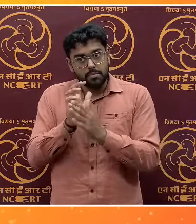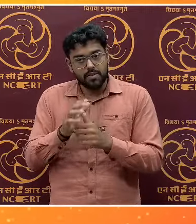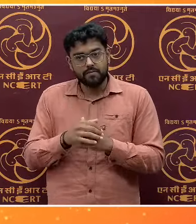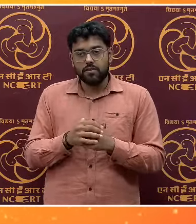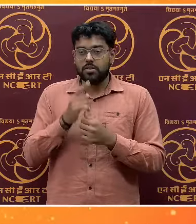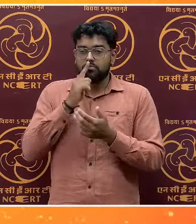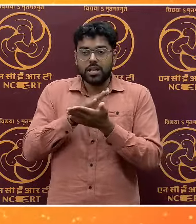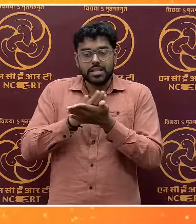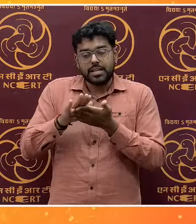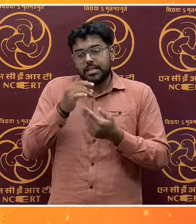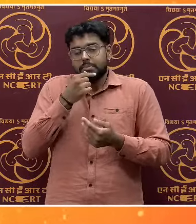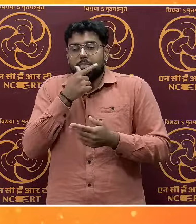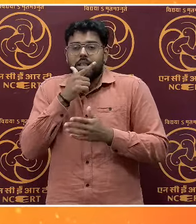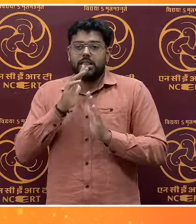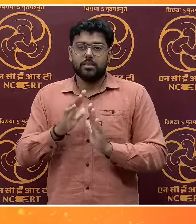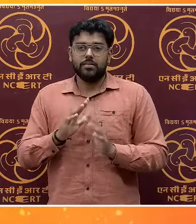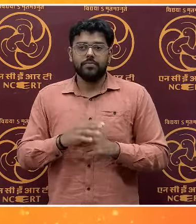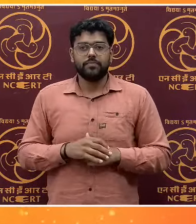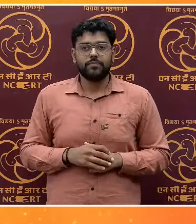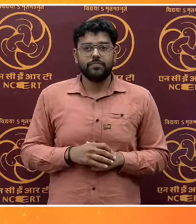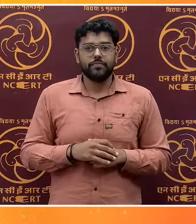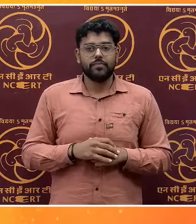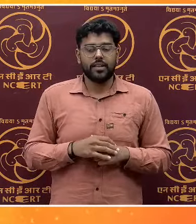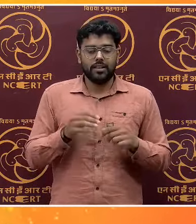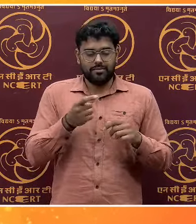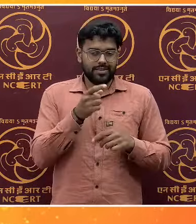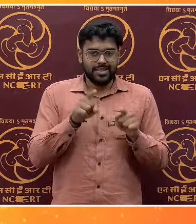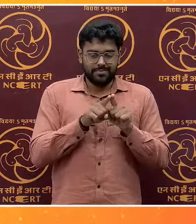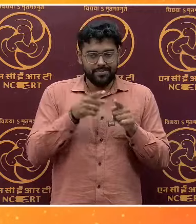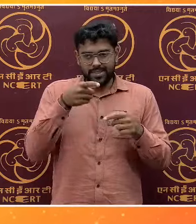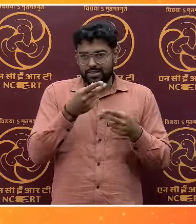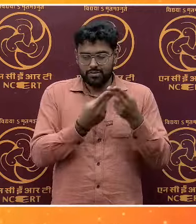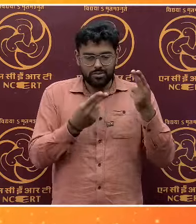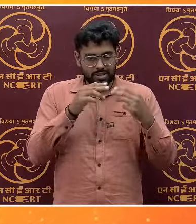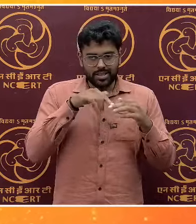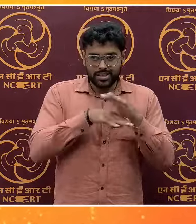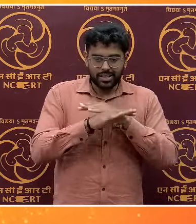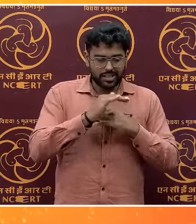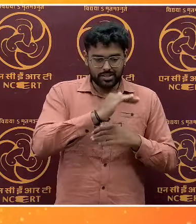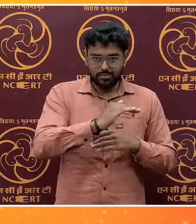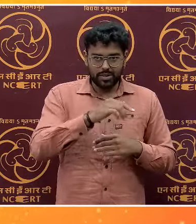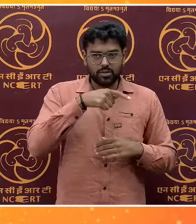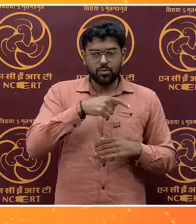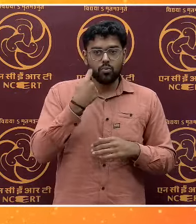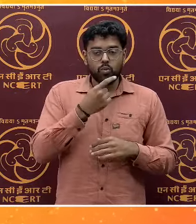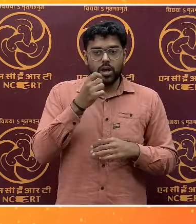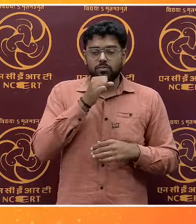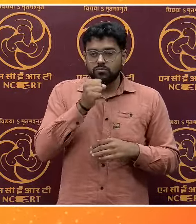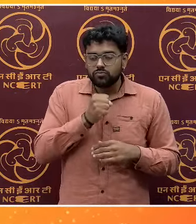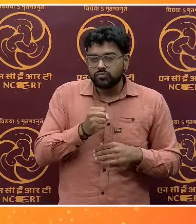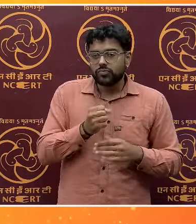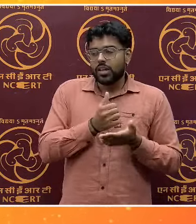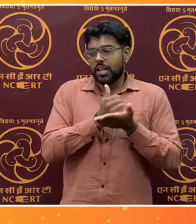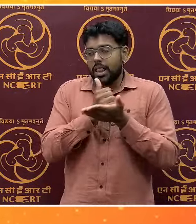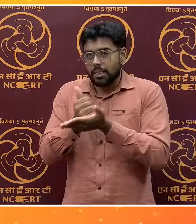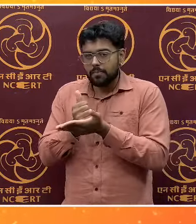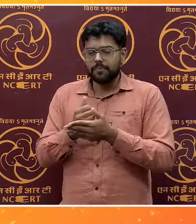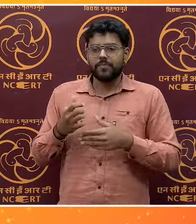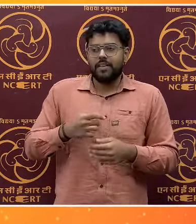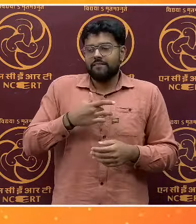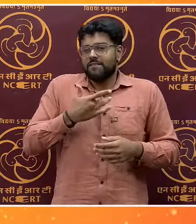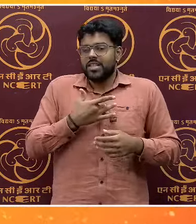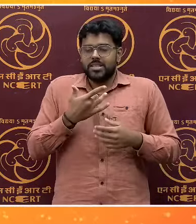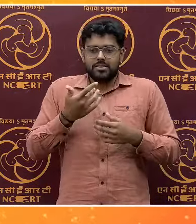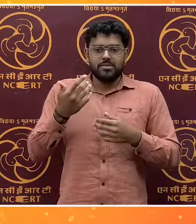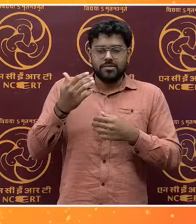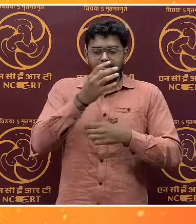a smile. Okay. So there is a kid who is helping a lady with very, very courage, like keeping her